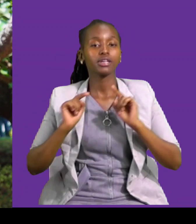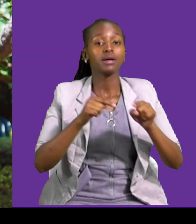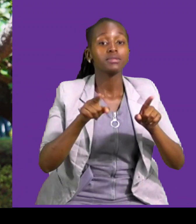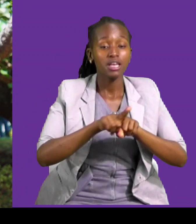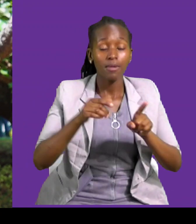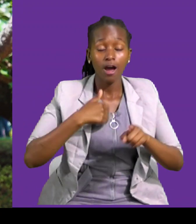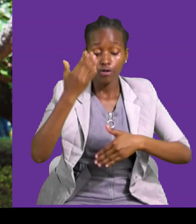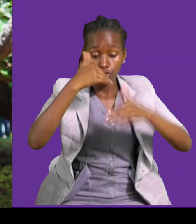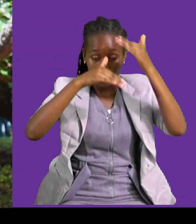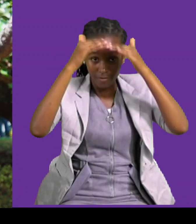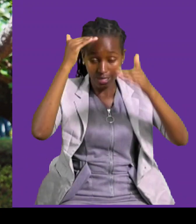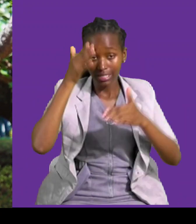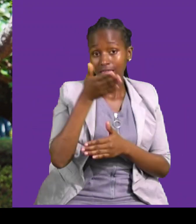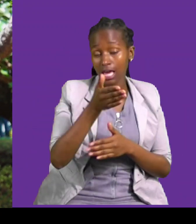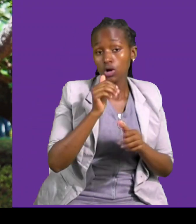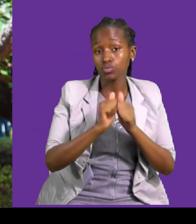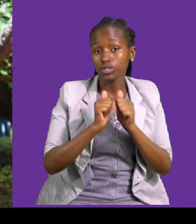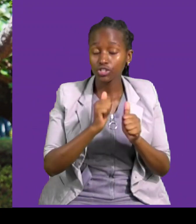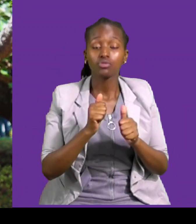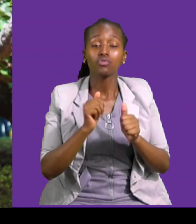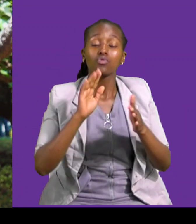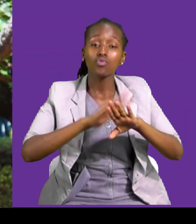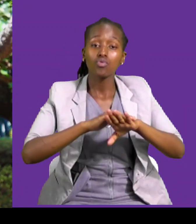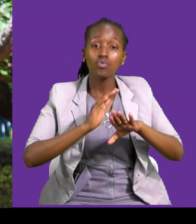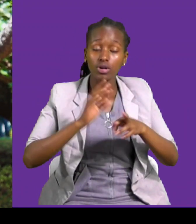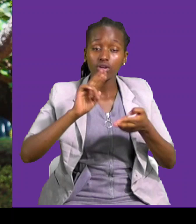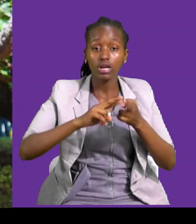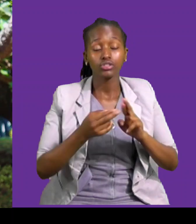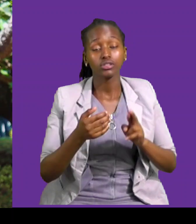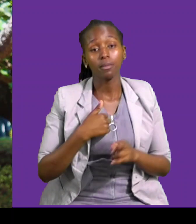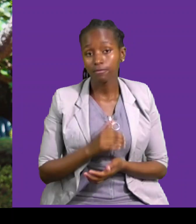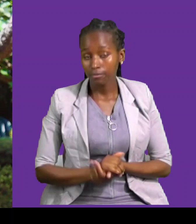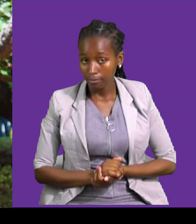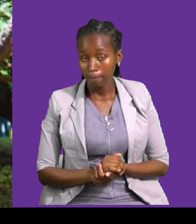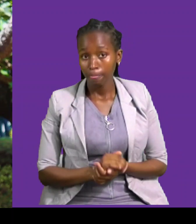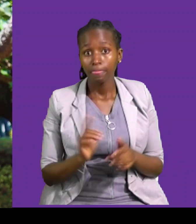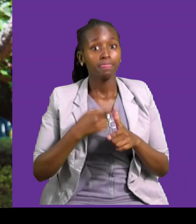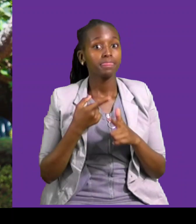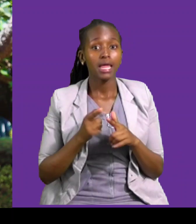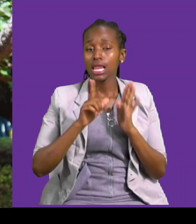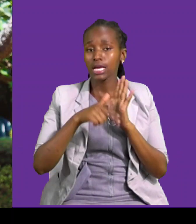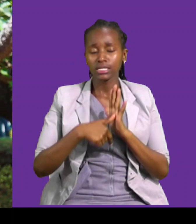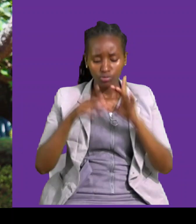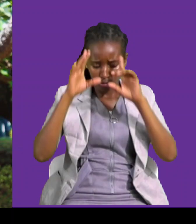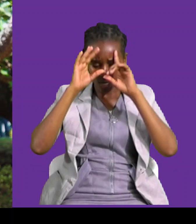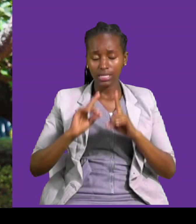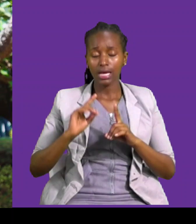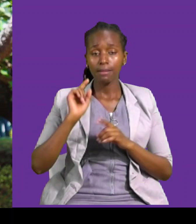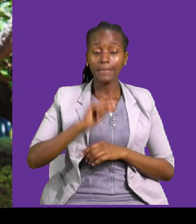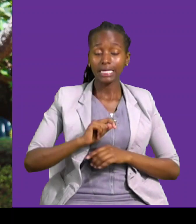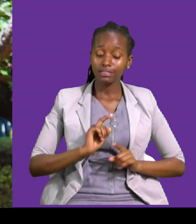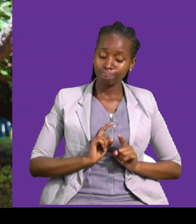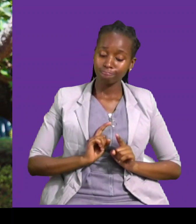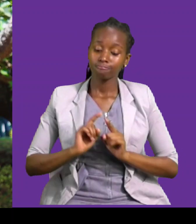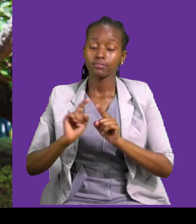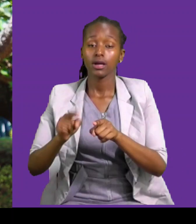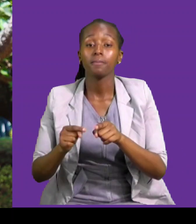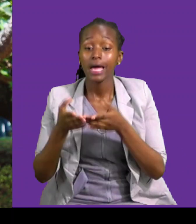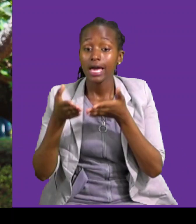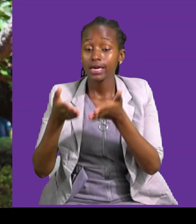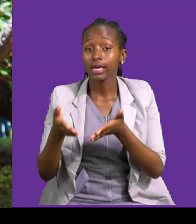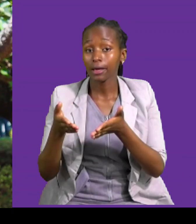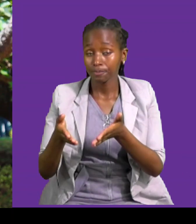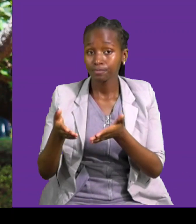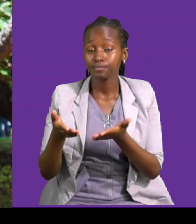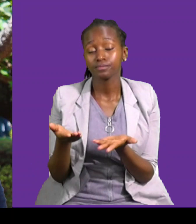good relationship with the Moroccan university. But then it made sense to come to a little bit south and not